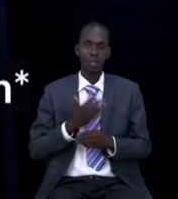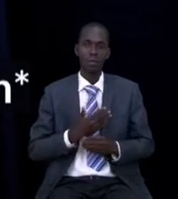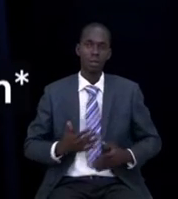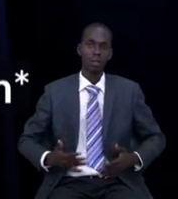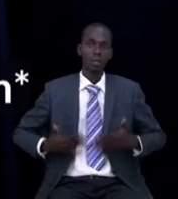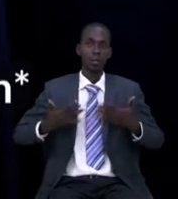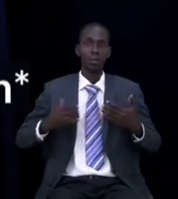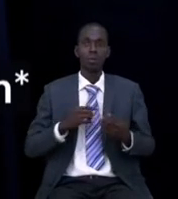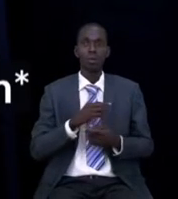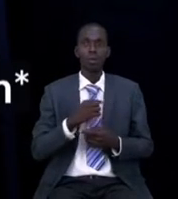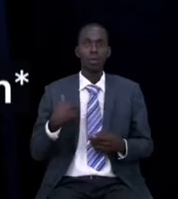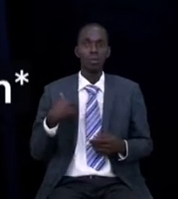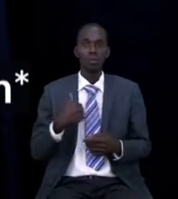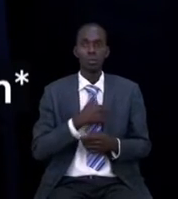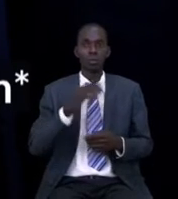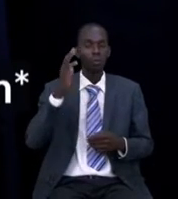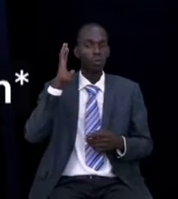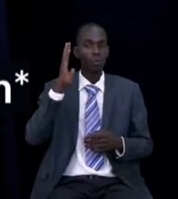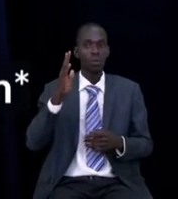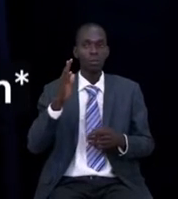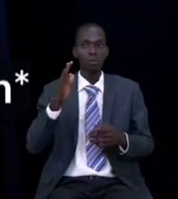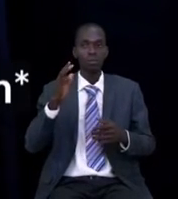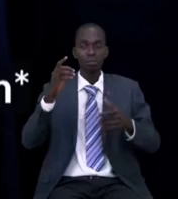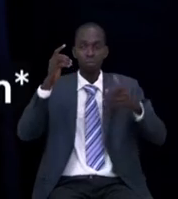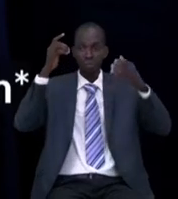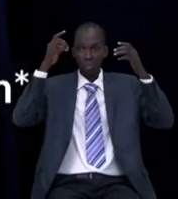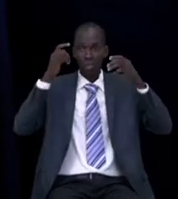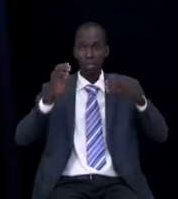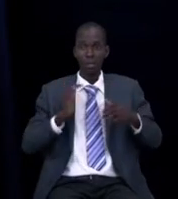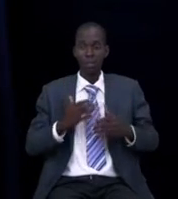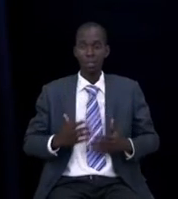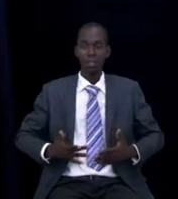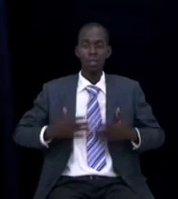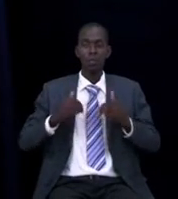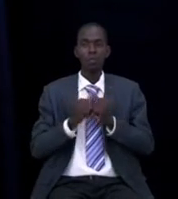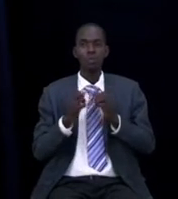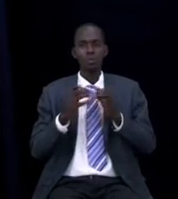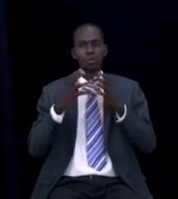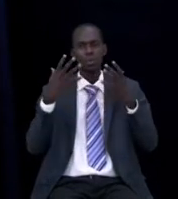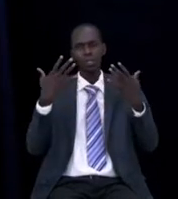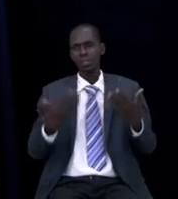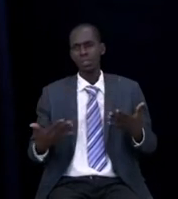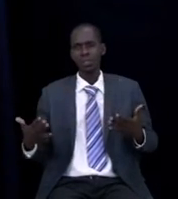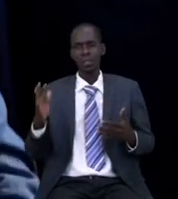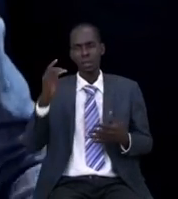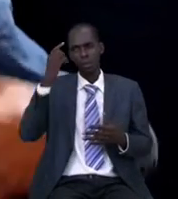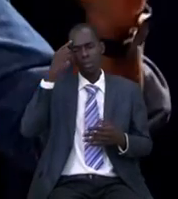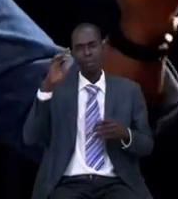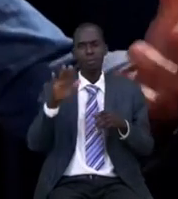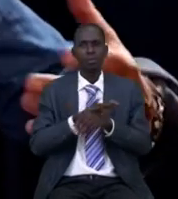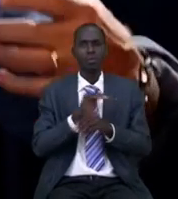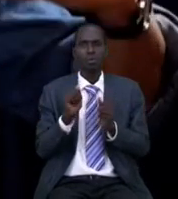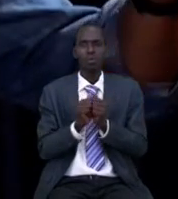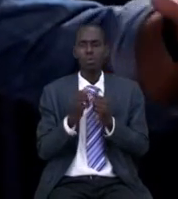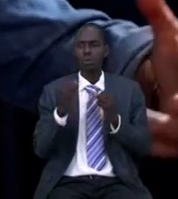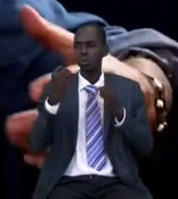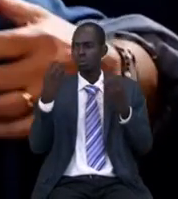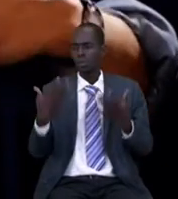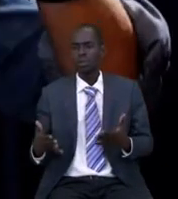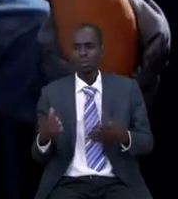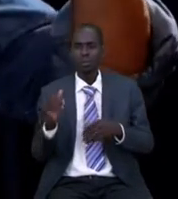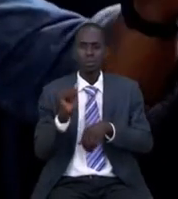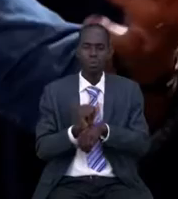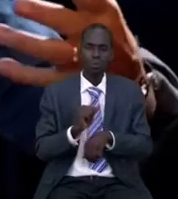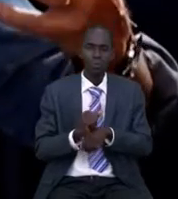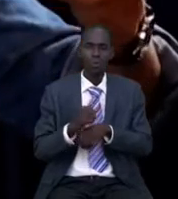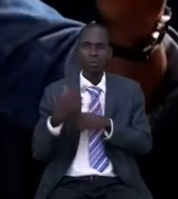We crowd our lives with so many things. Our mind is filled with so many obligations and commitments and